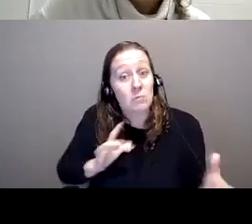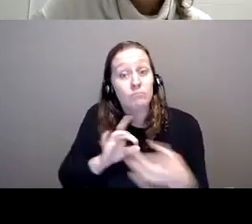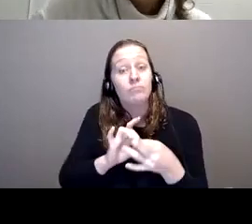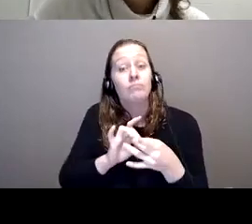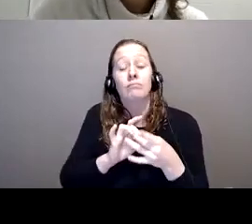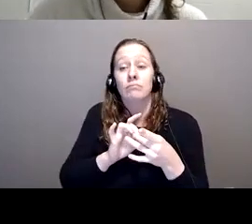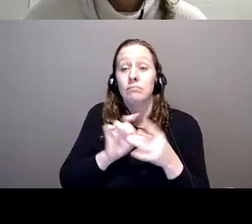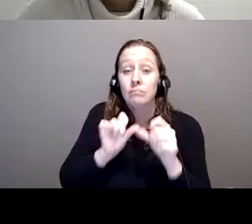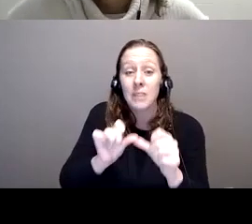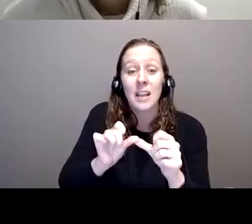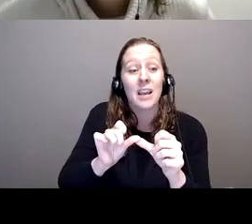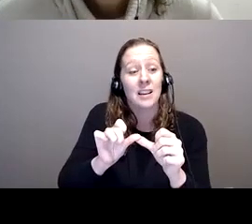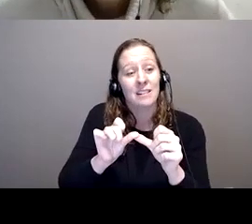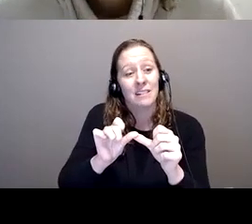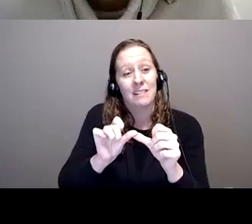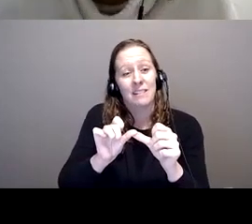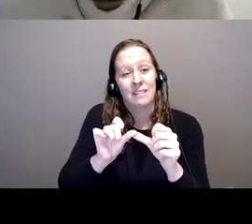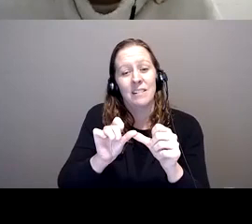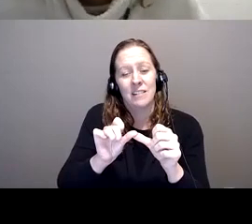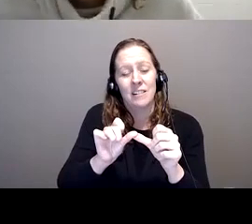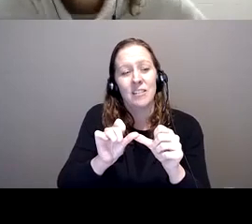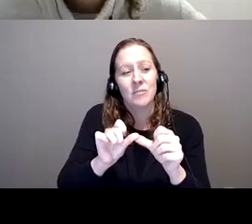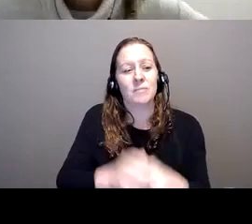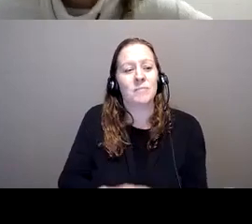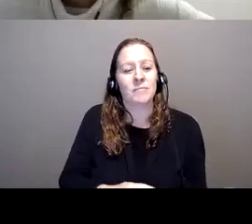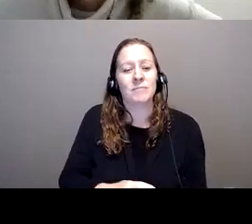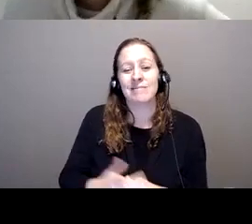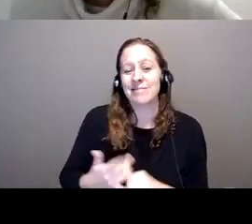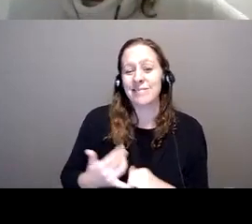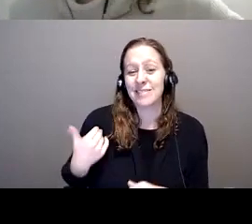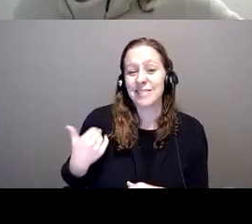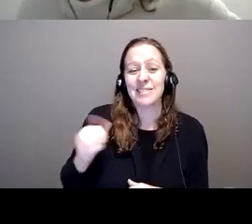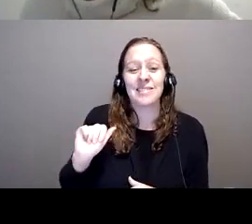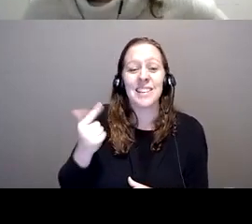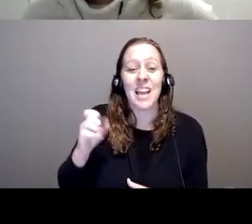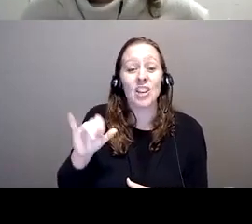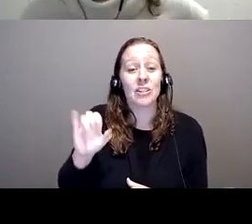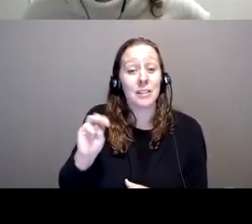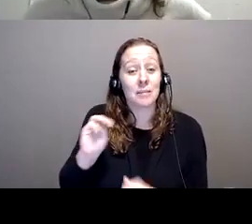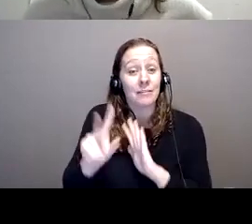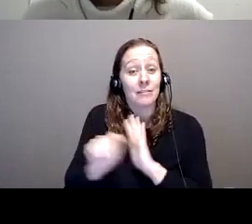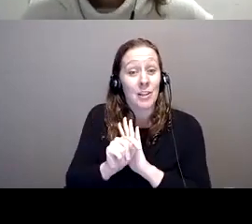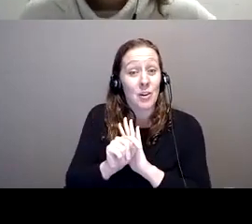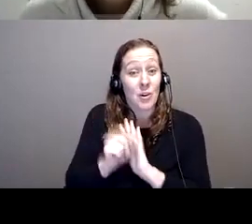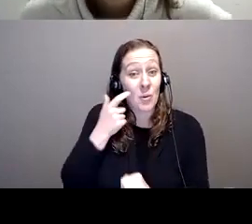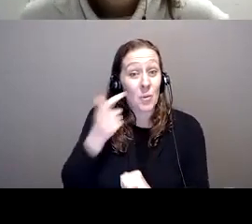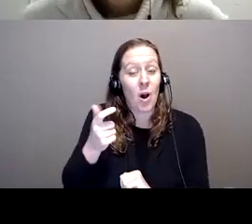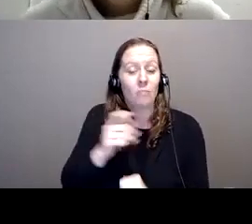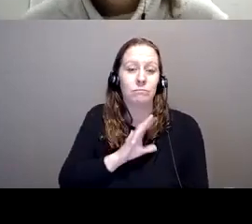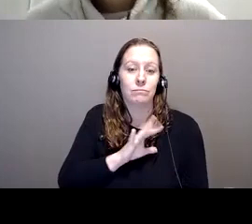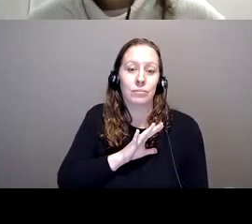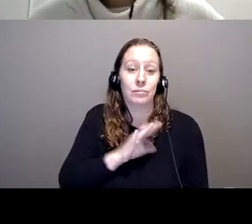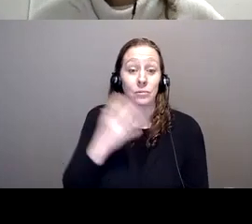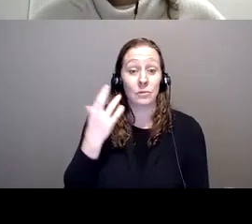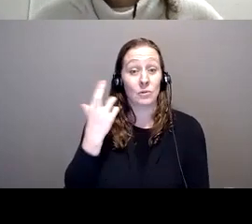So what I'll end, and I love that there was the ageism video that we saw, because we really connect